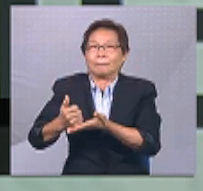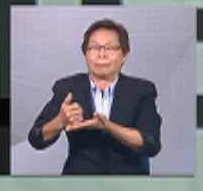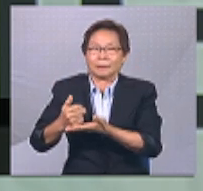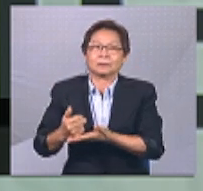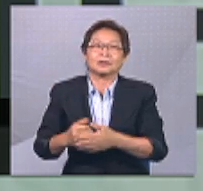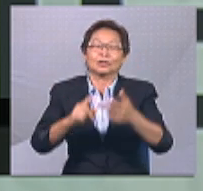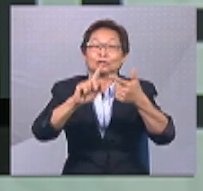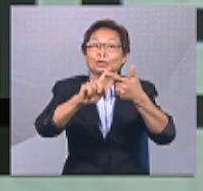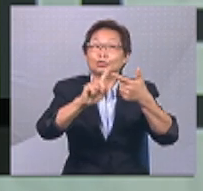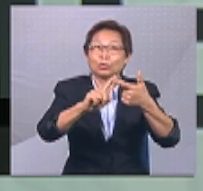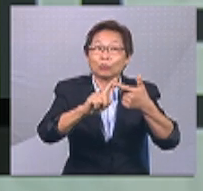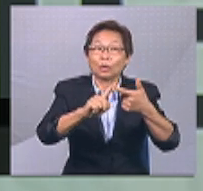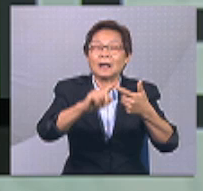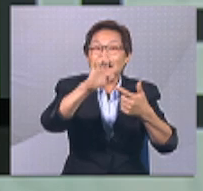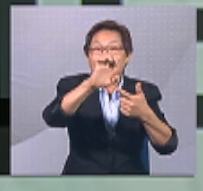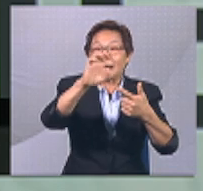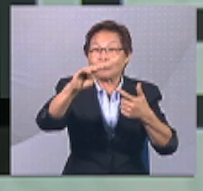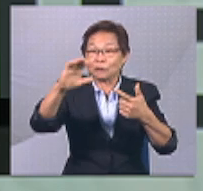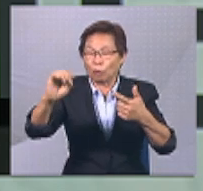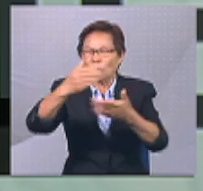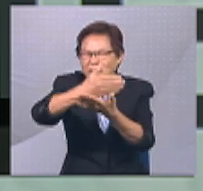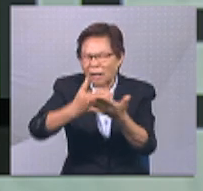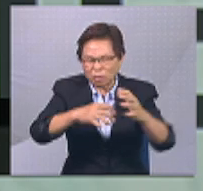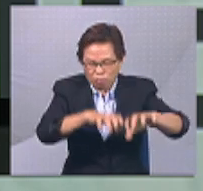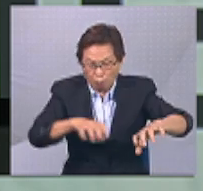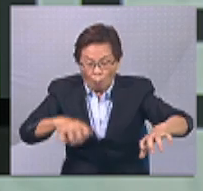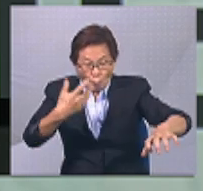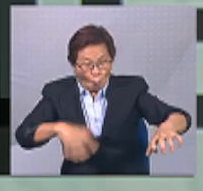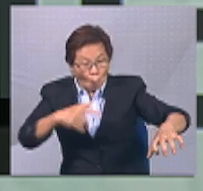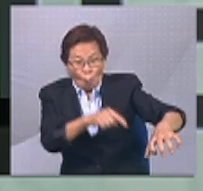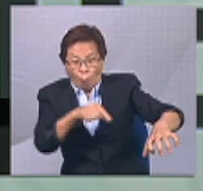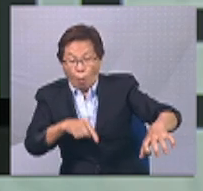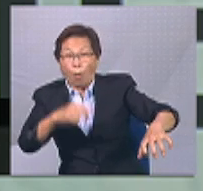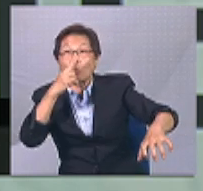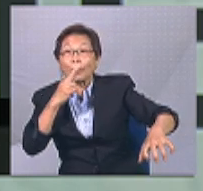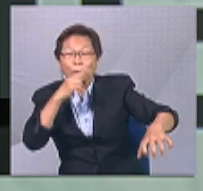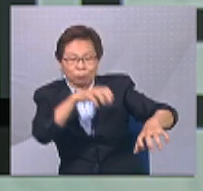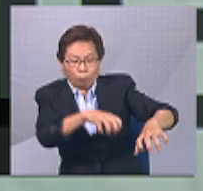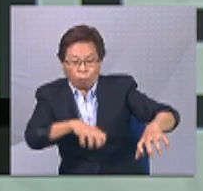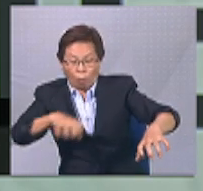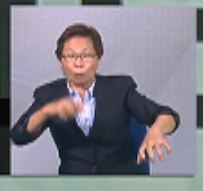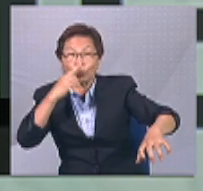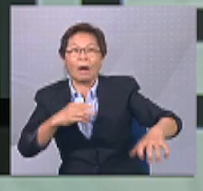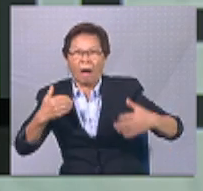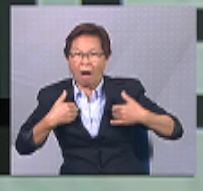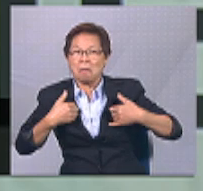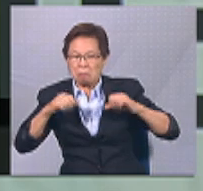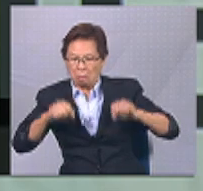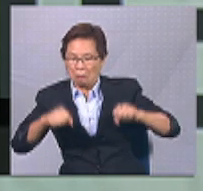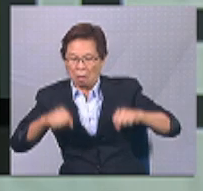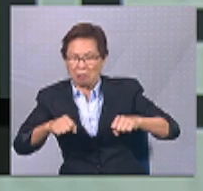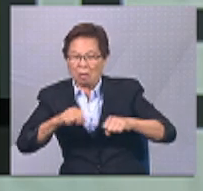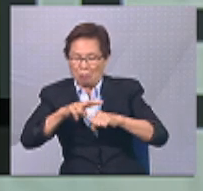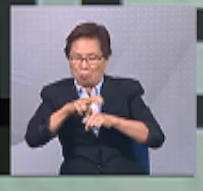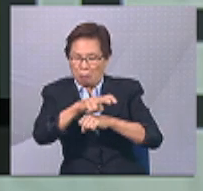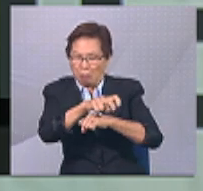to the enhanced MCO, certain area, hotspot area that we think, for example, there's a potential for the virus